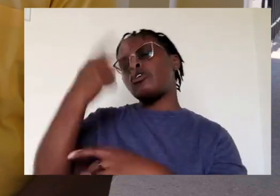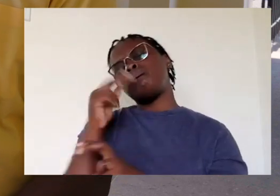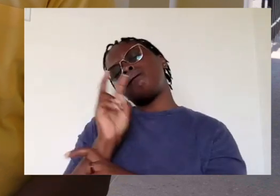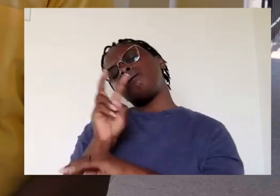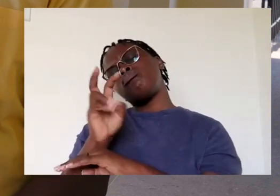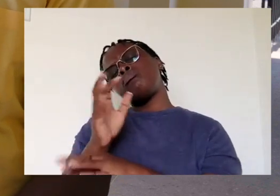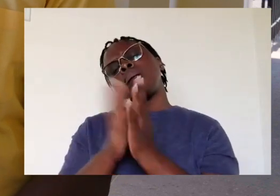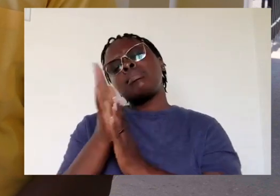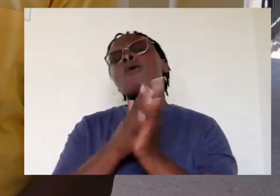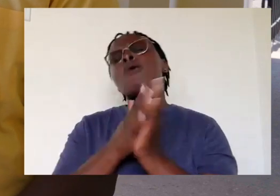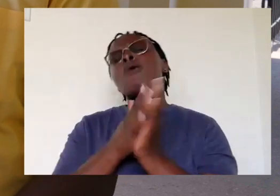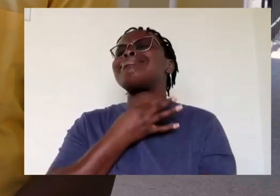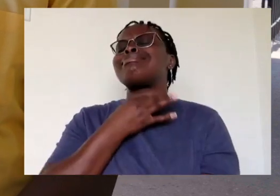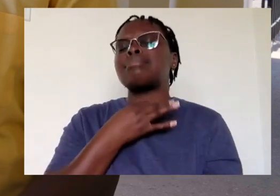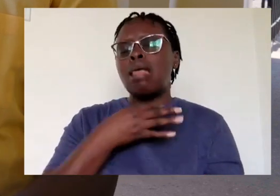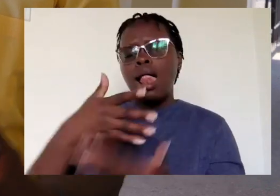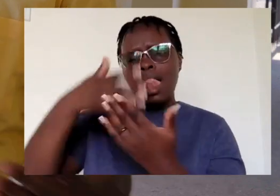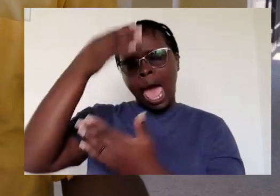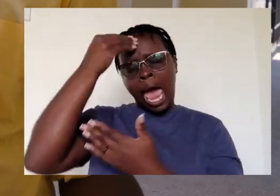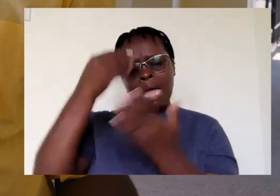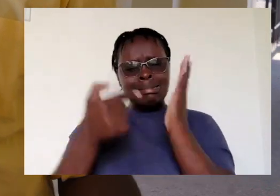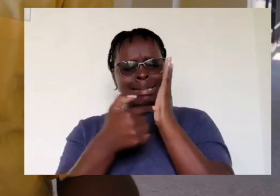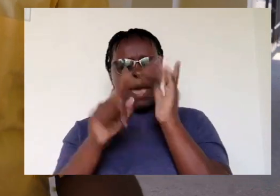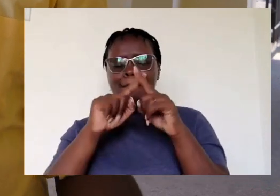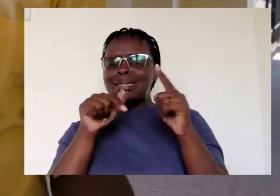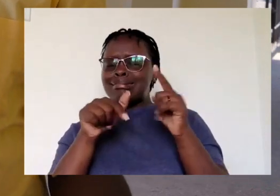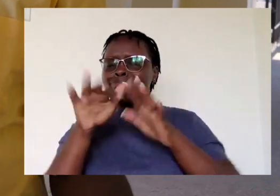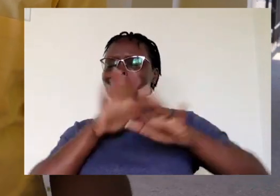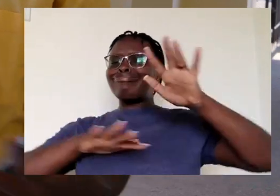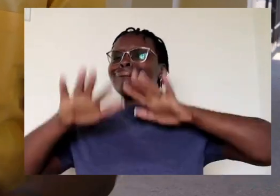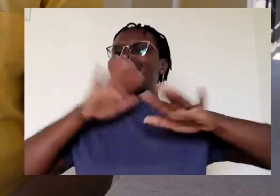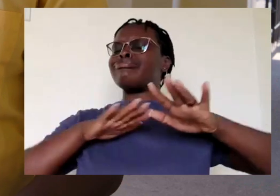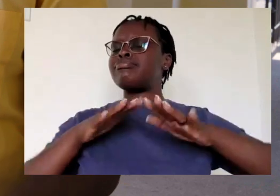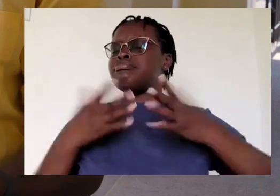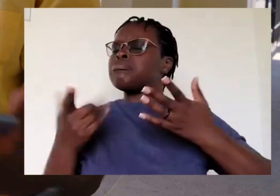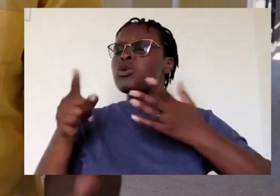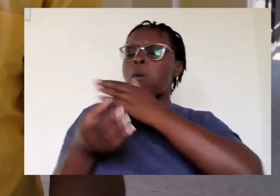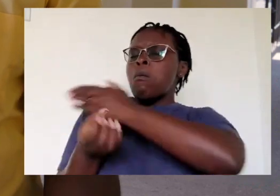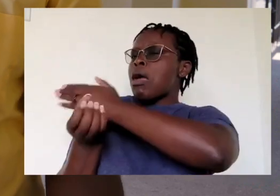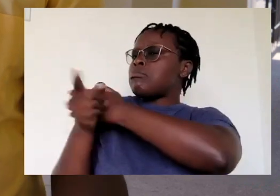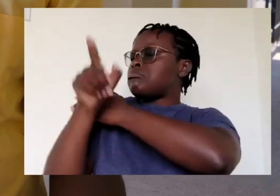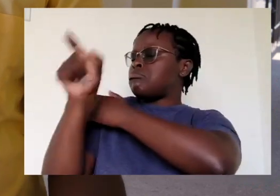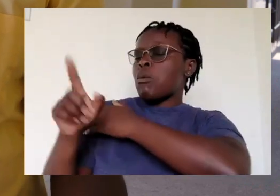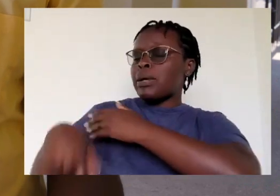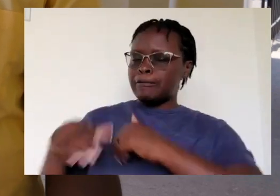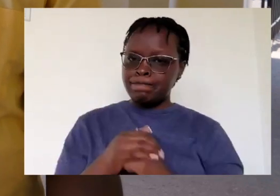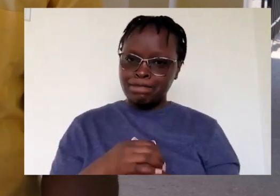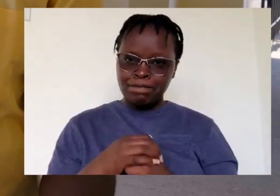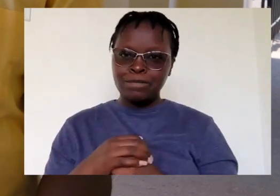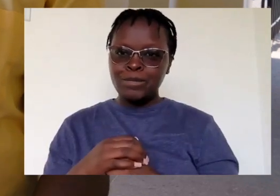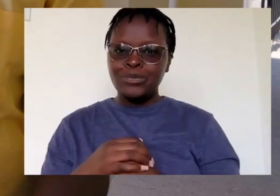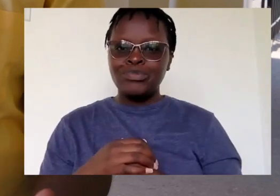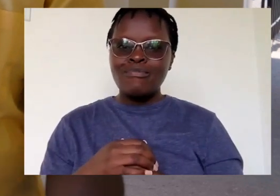are probably curious, they want their child to also be very involved with education and technology. They themselves want to support their child.